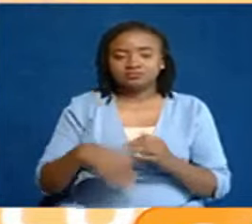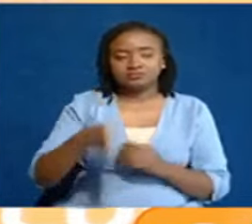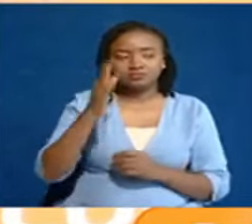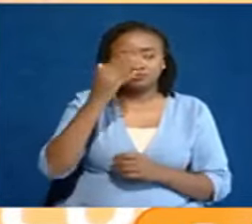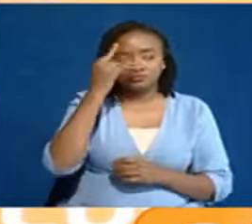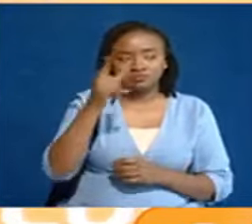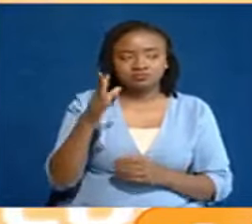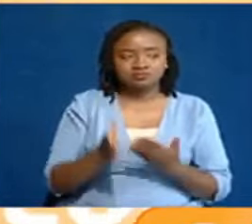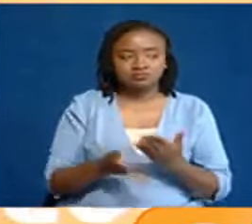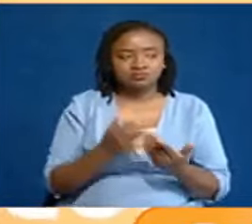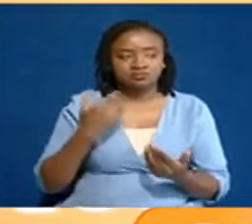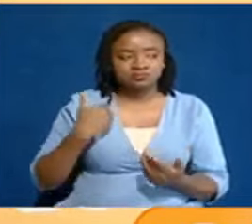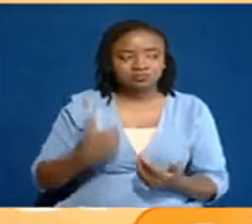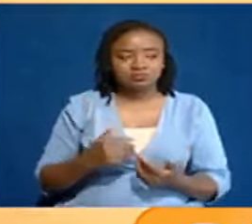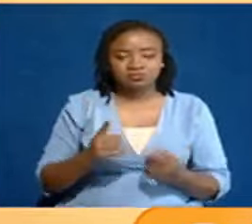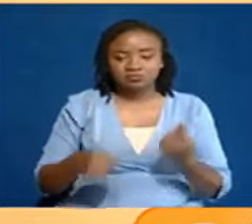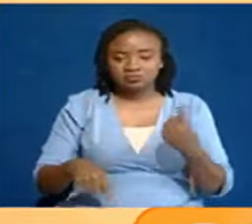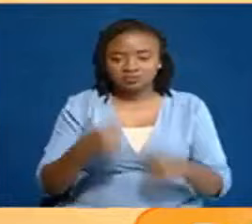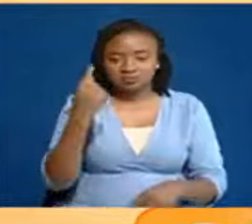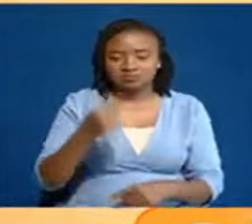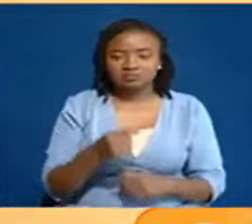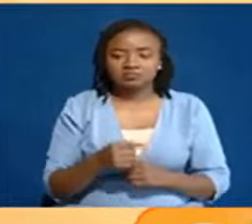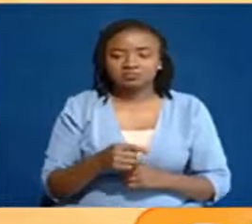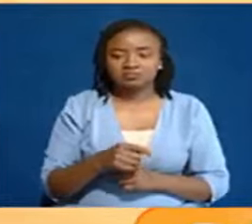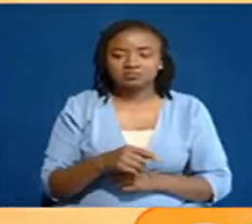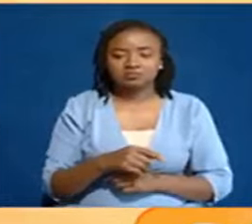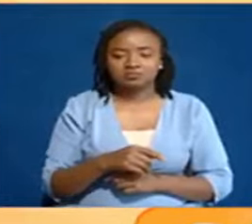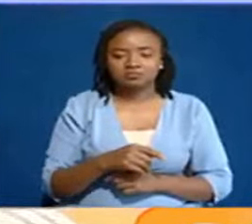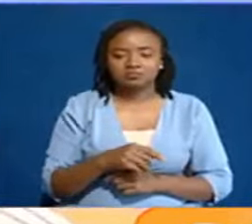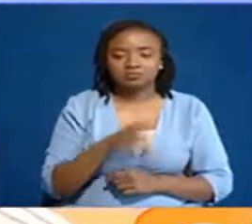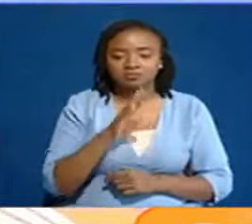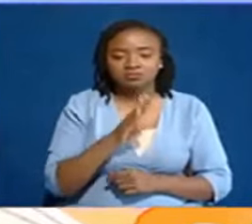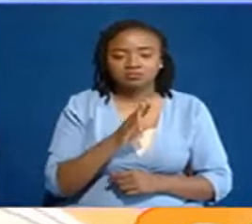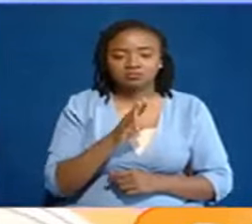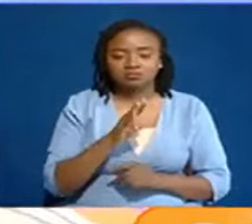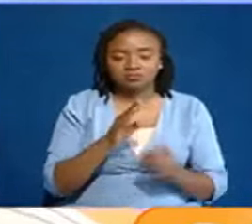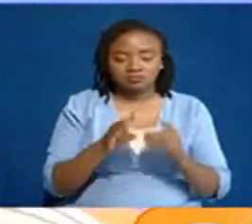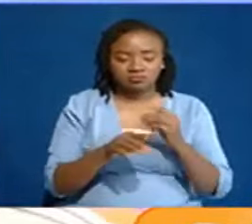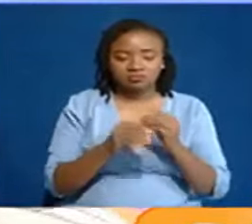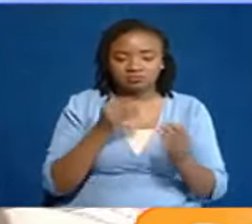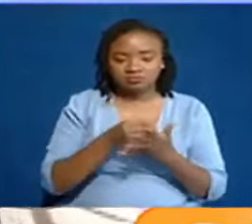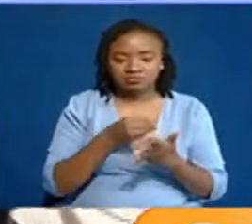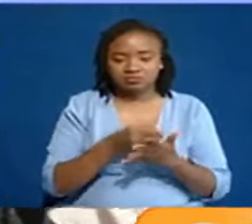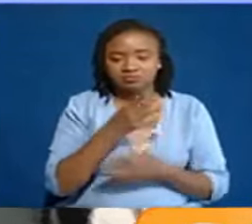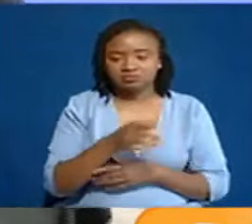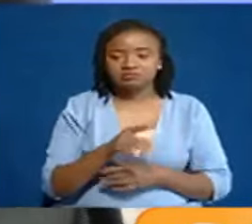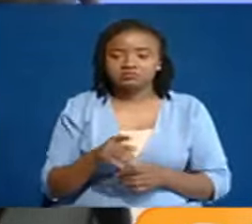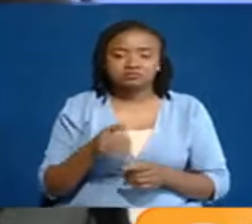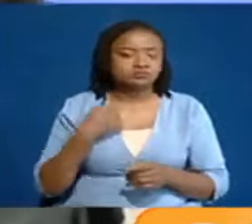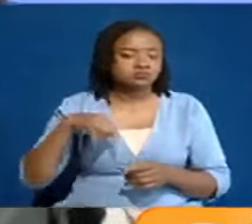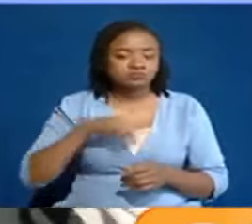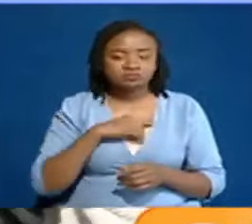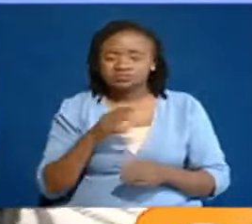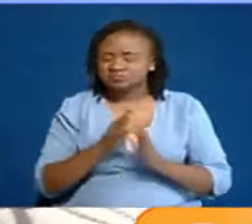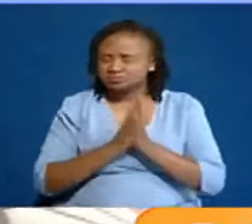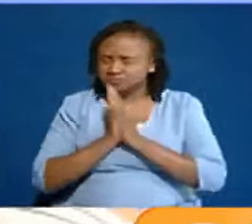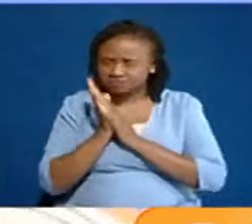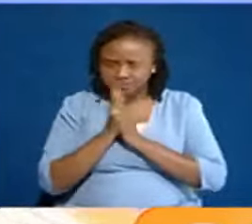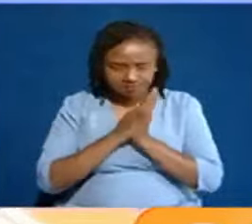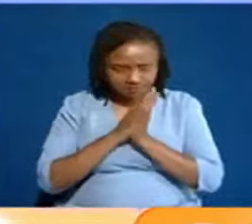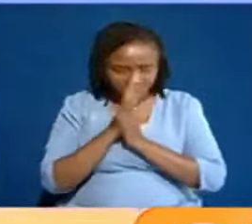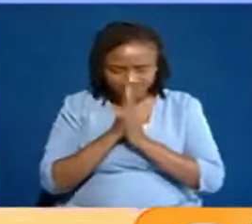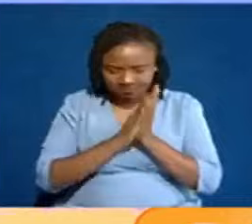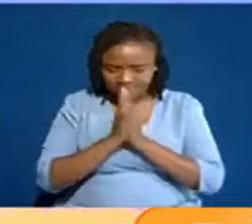the bonuses on Super Jackpot. Actually, we have been yearning for 13